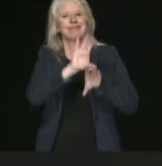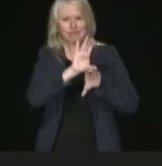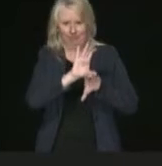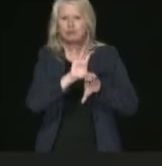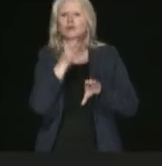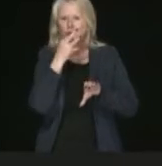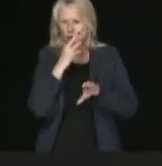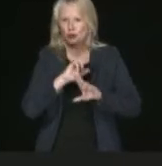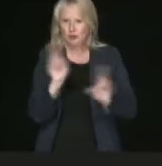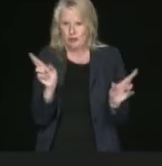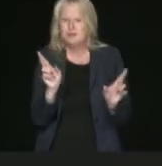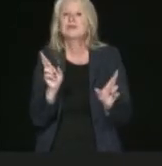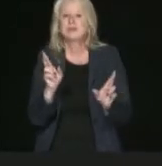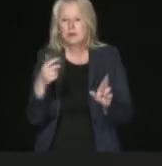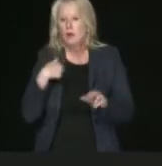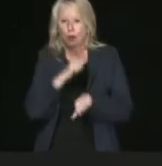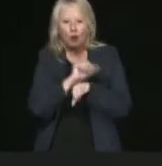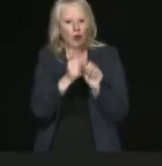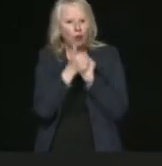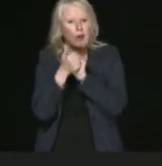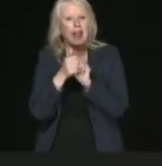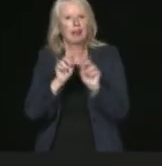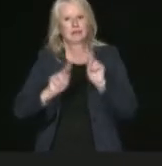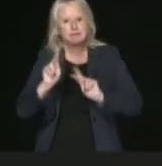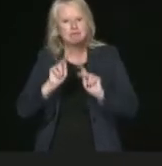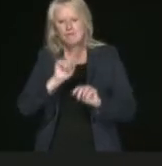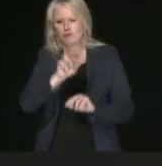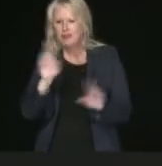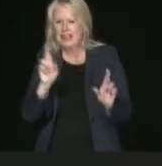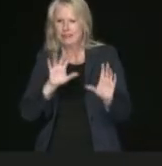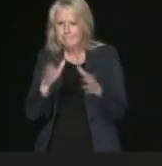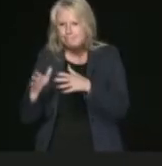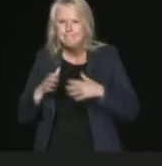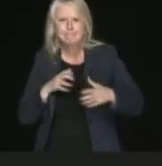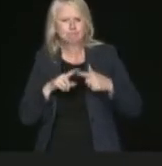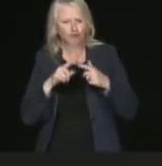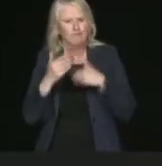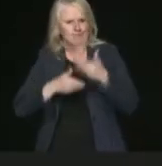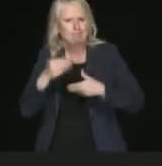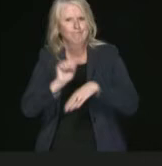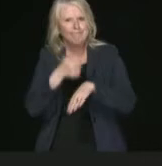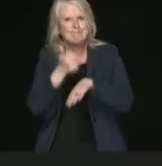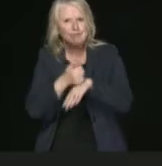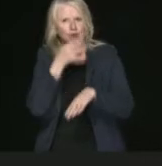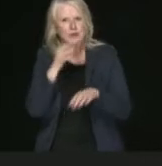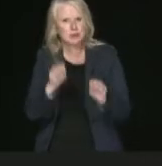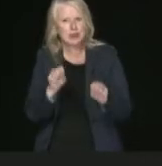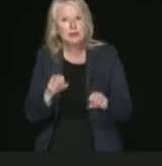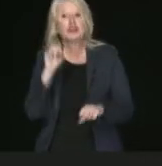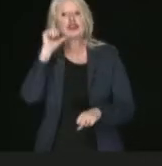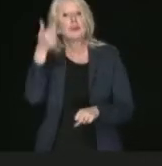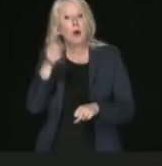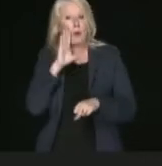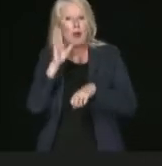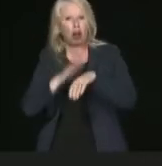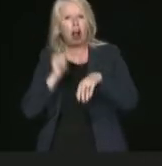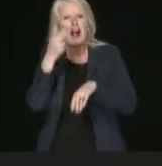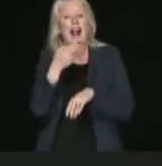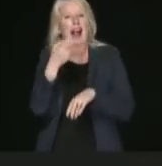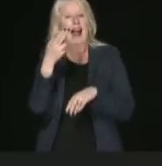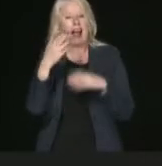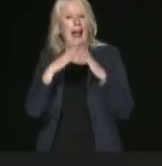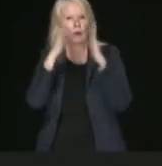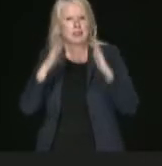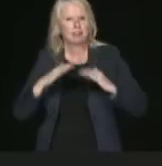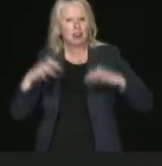working with other parties to get this in place as quickly as possible. Tomorrow, we're bringing back the House of Commons to pass the